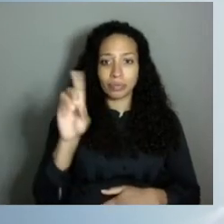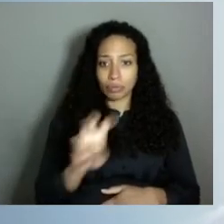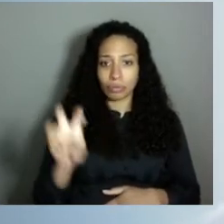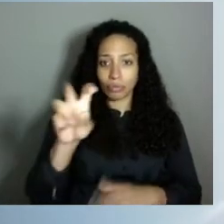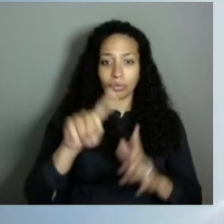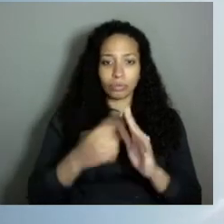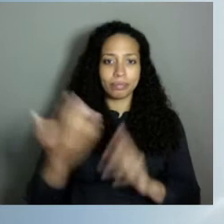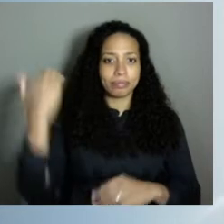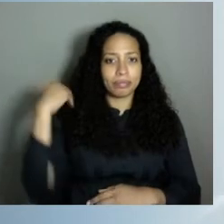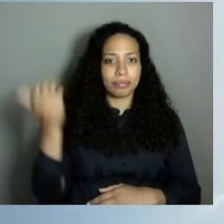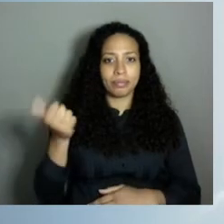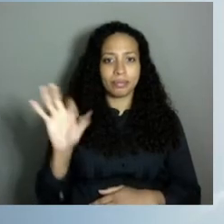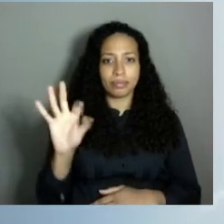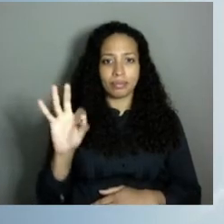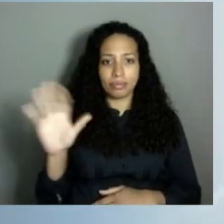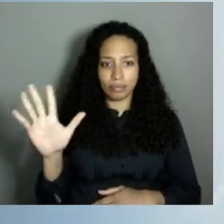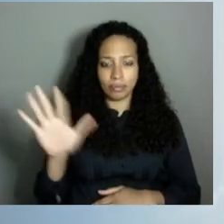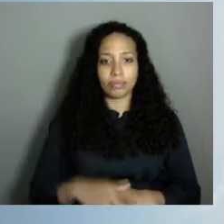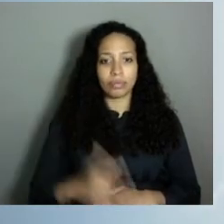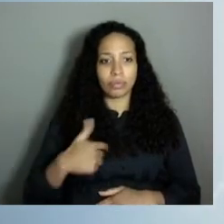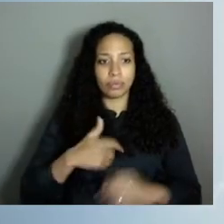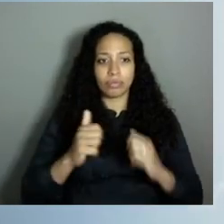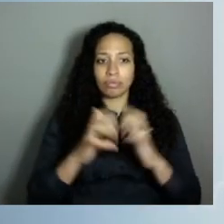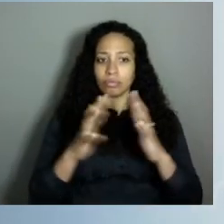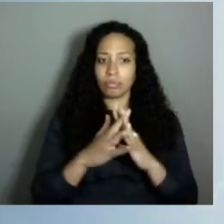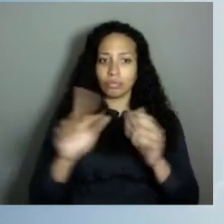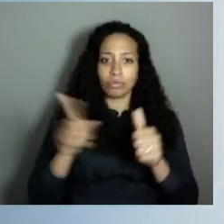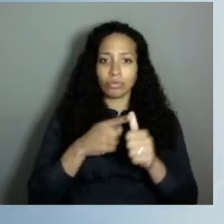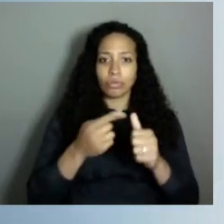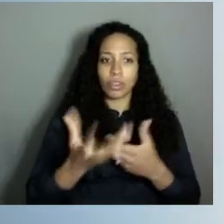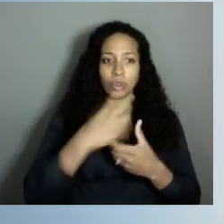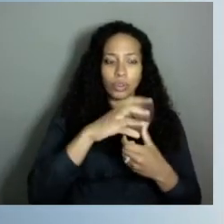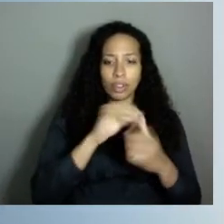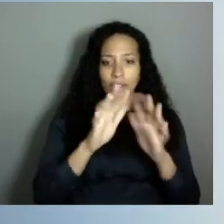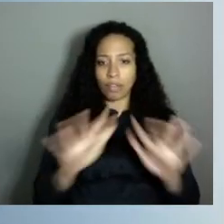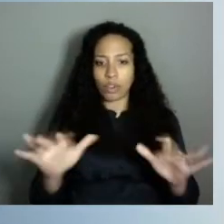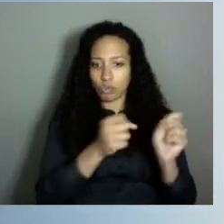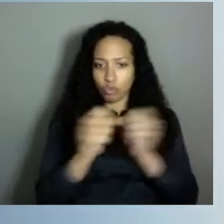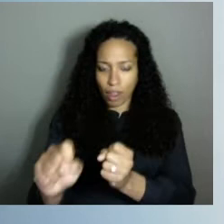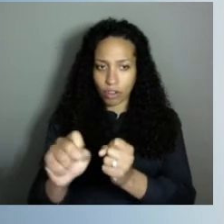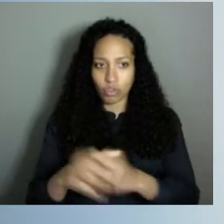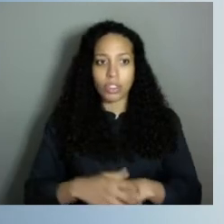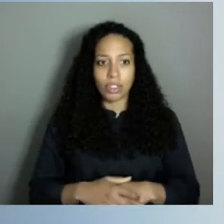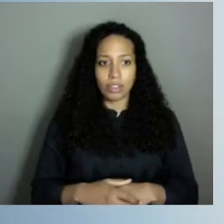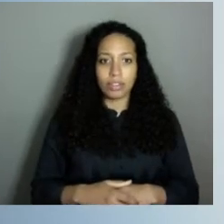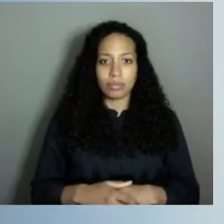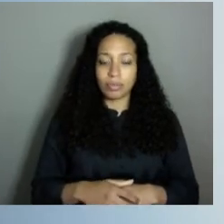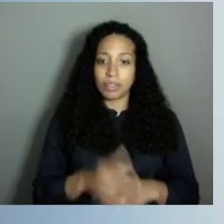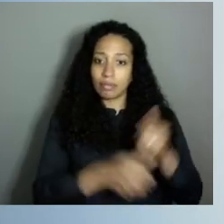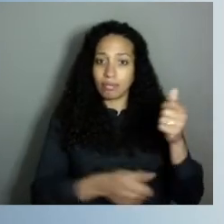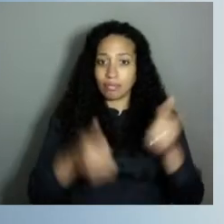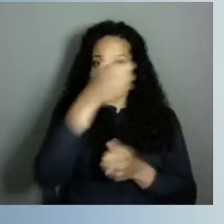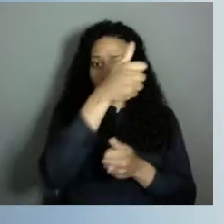1995, when we launched our first inclusion and diversity strategy, which was spearheaded from the top of our firm and